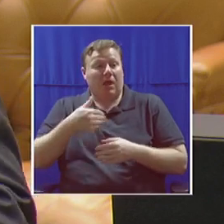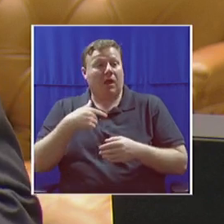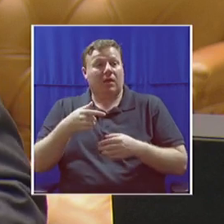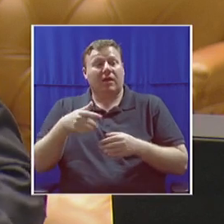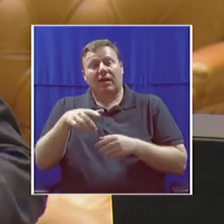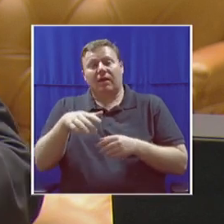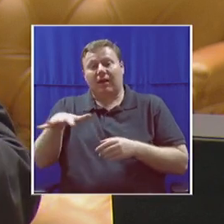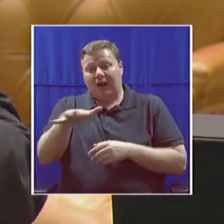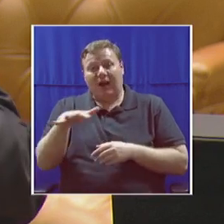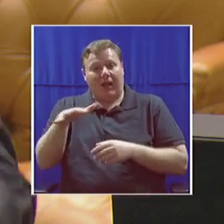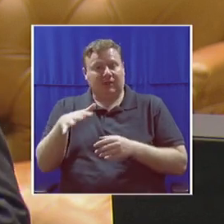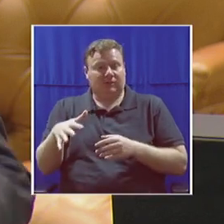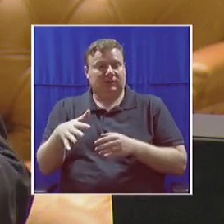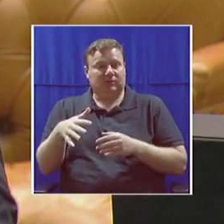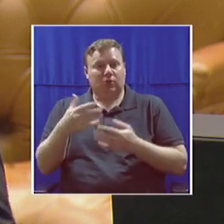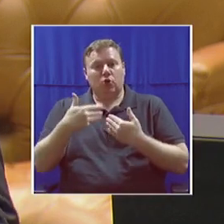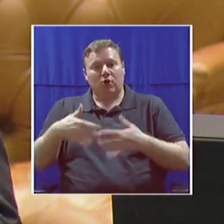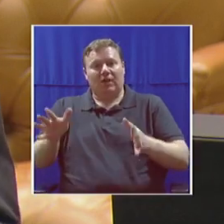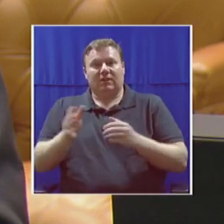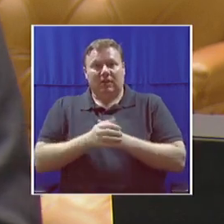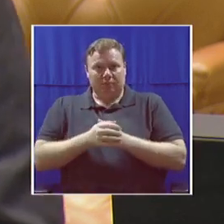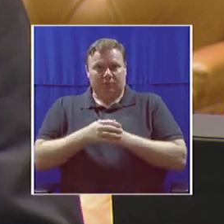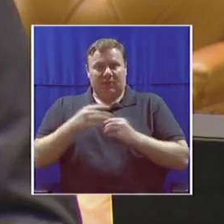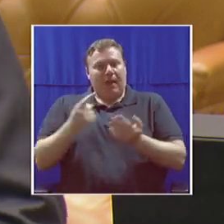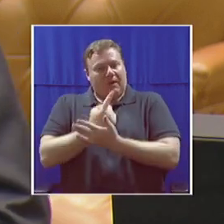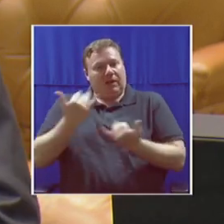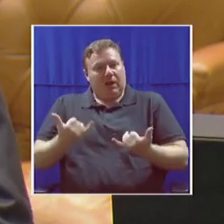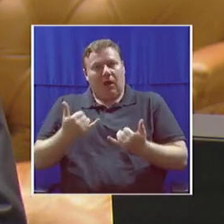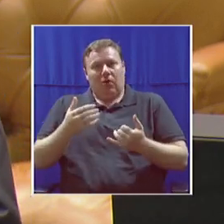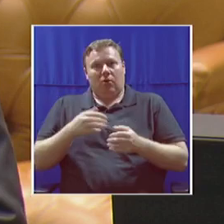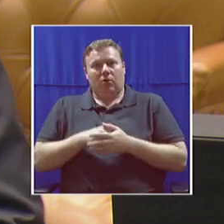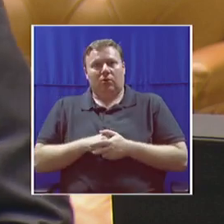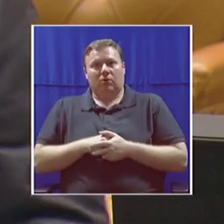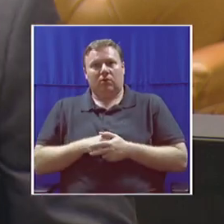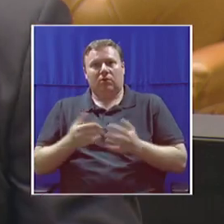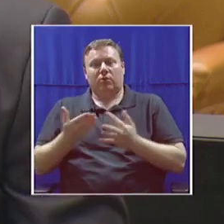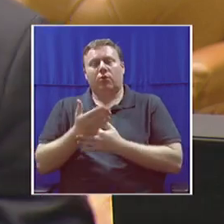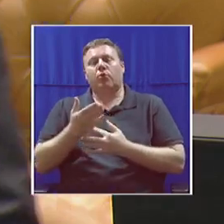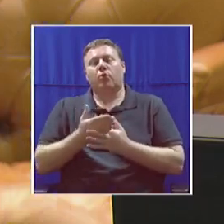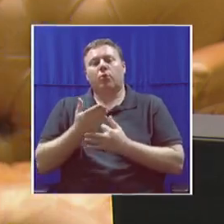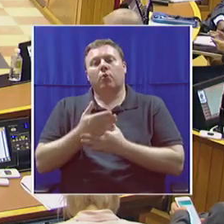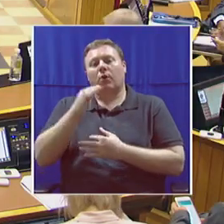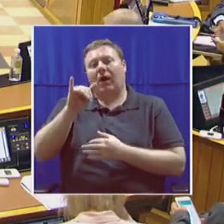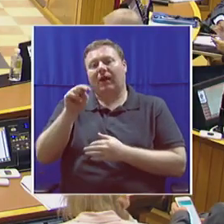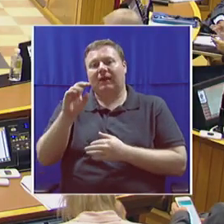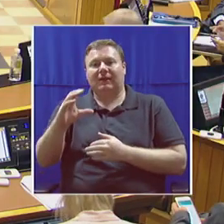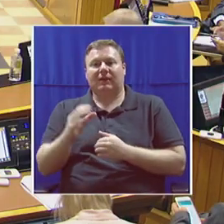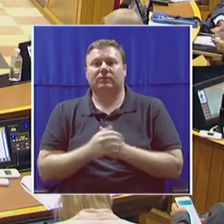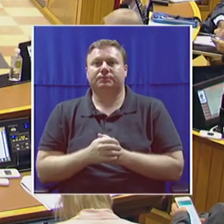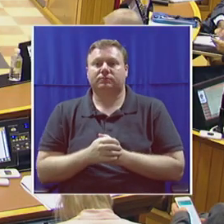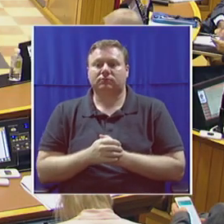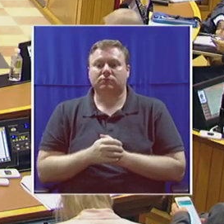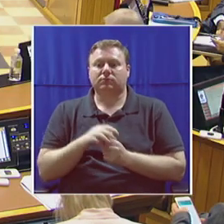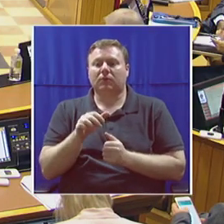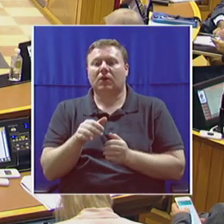this is work in progress It's happening as we speak through the IMC thank you very much the next followup question is to be